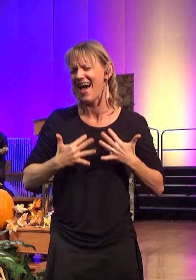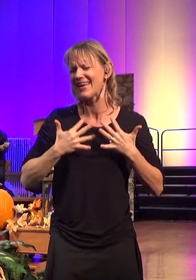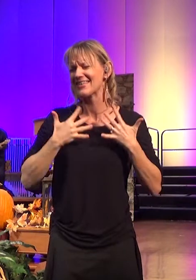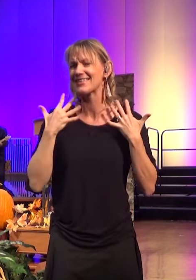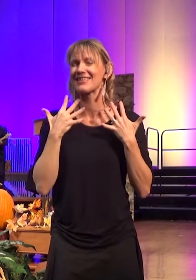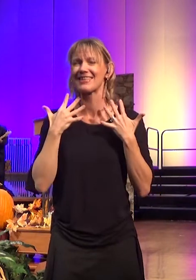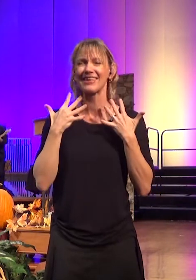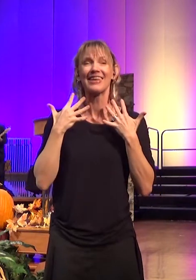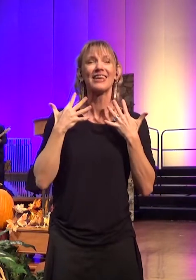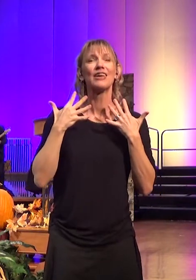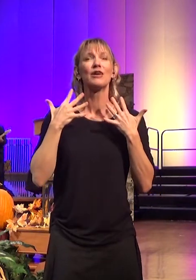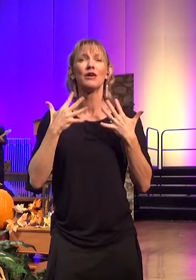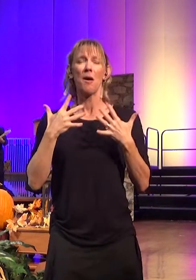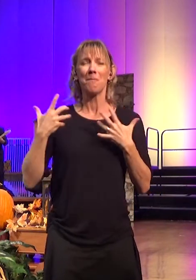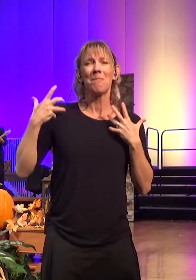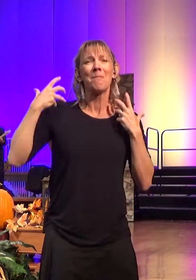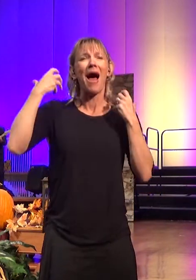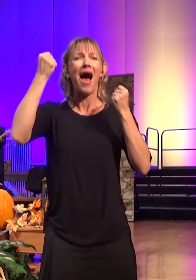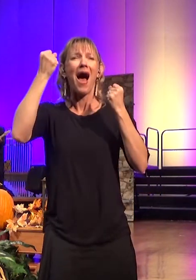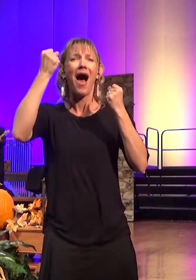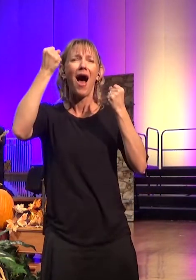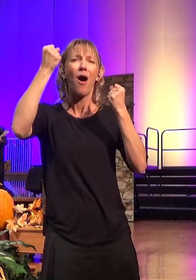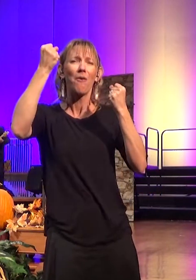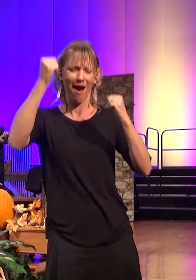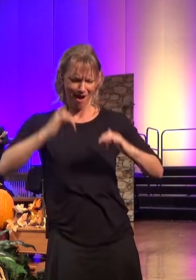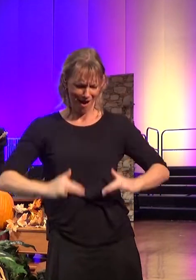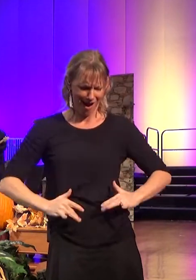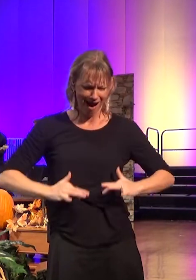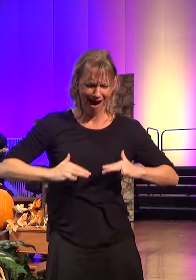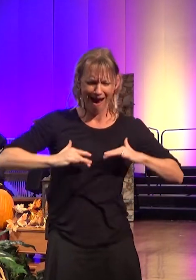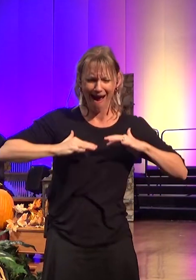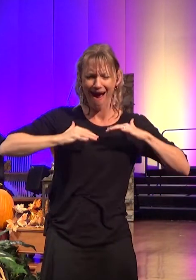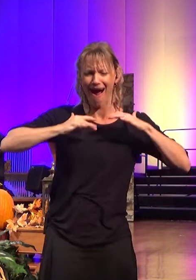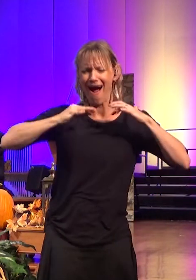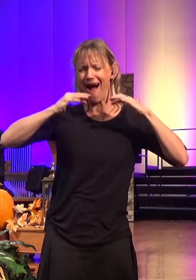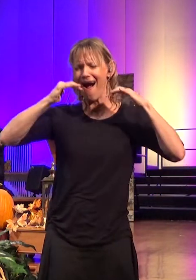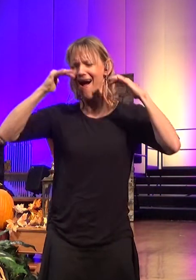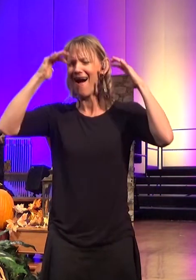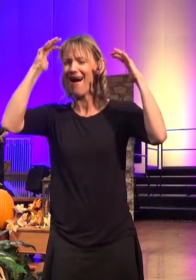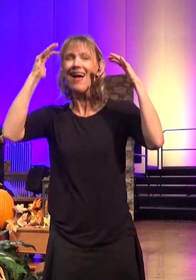that goodness. Fill me with that power.